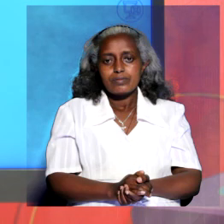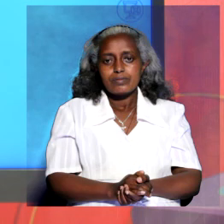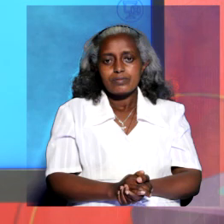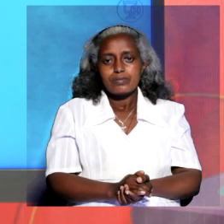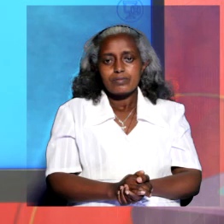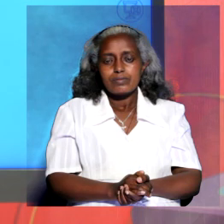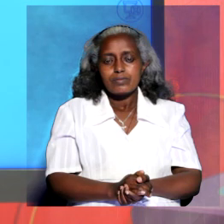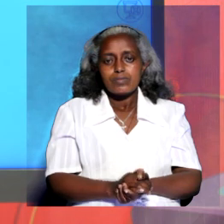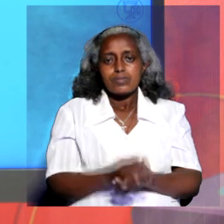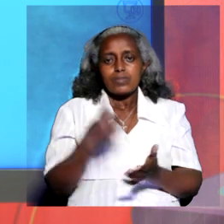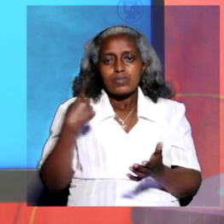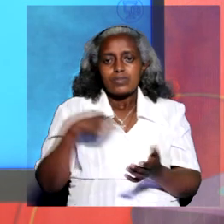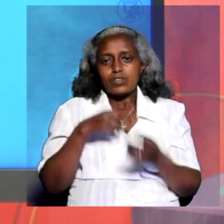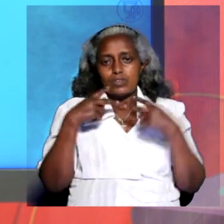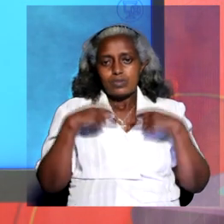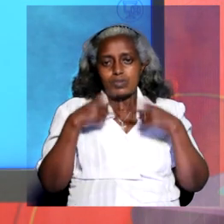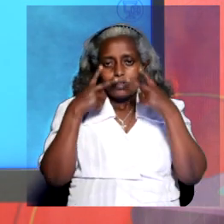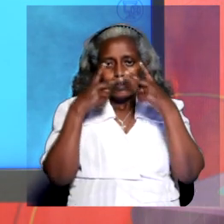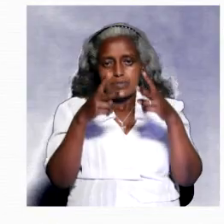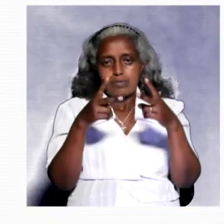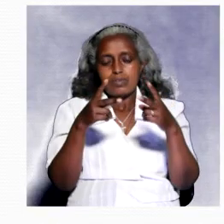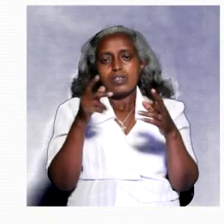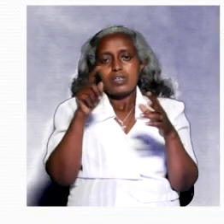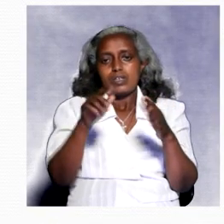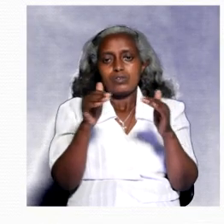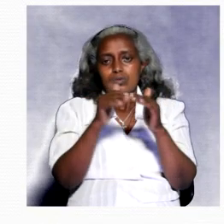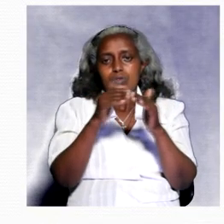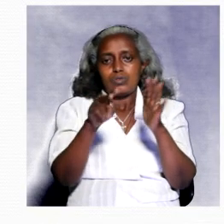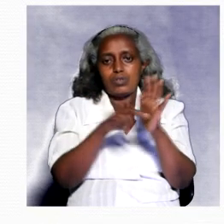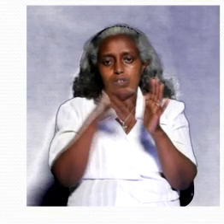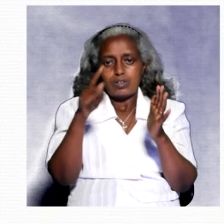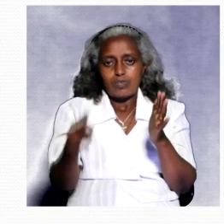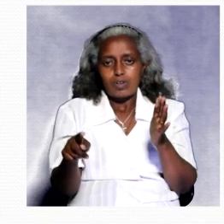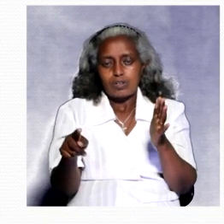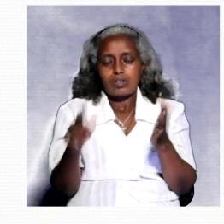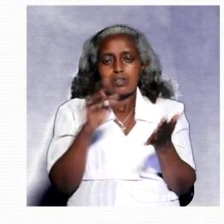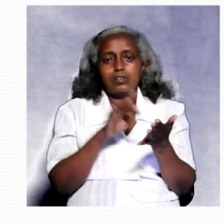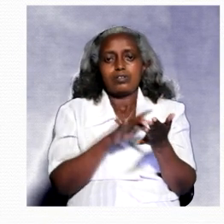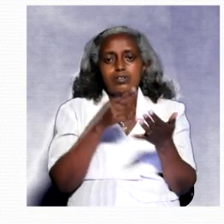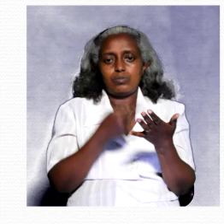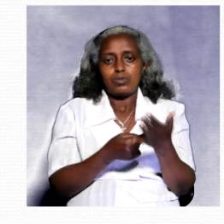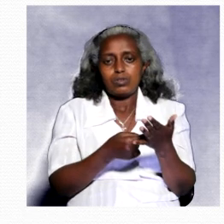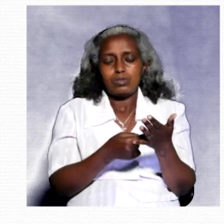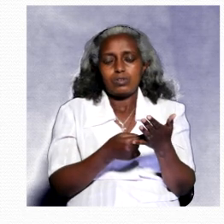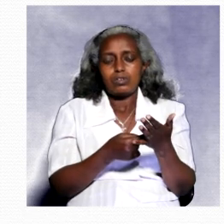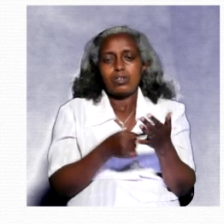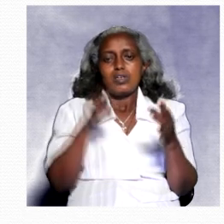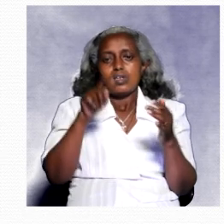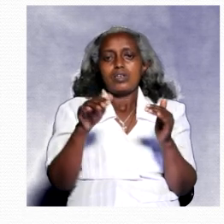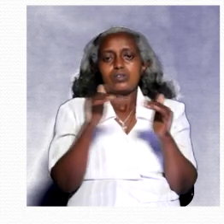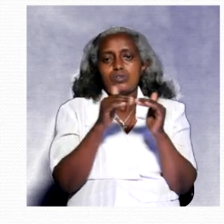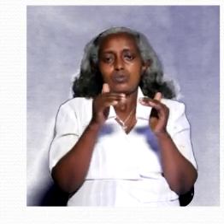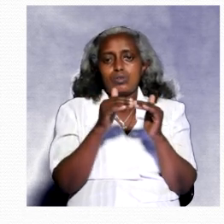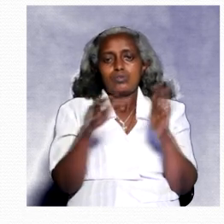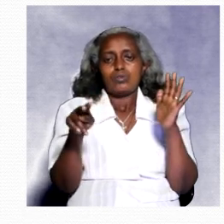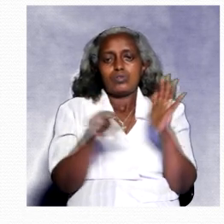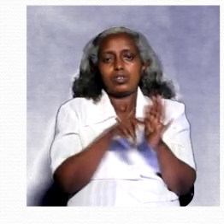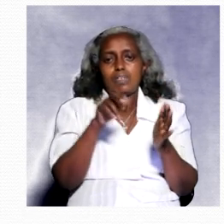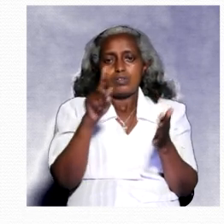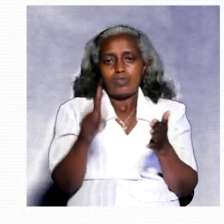We will have x equal to negative 1 at this point. X is equal to negative